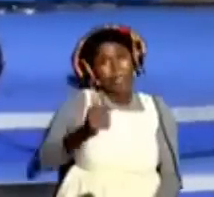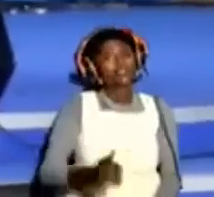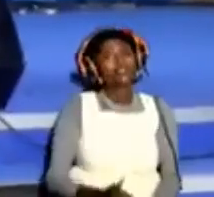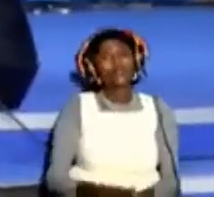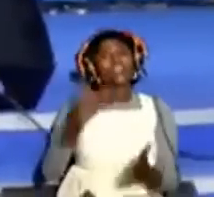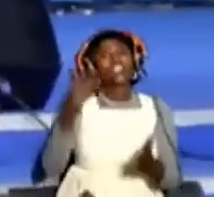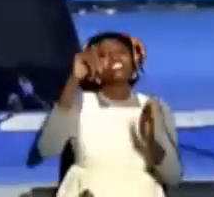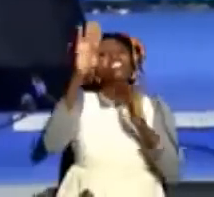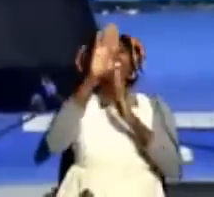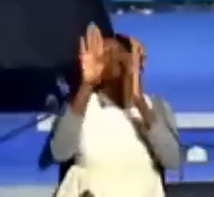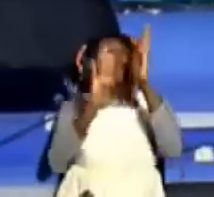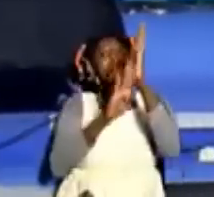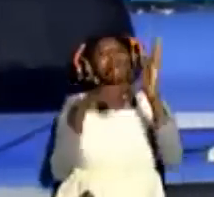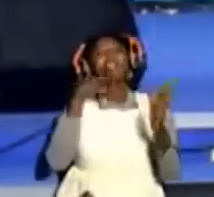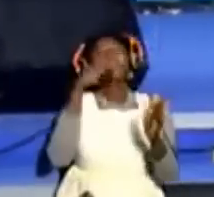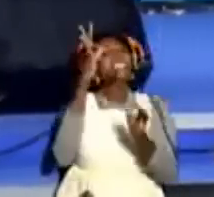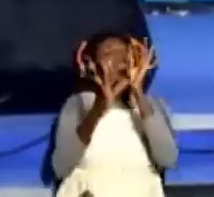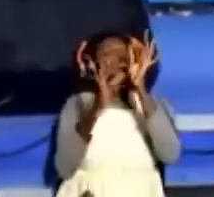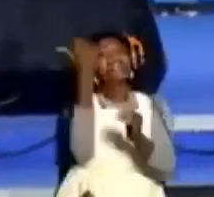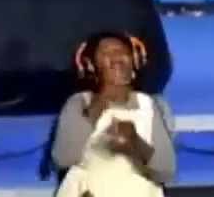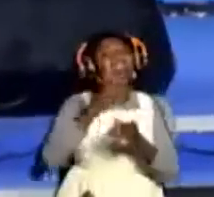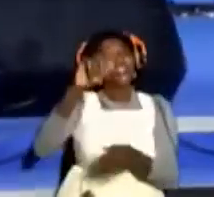So the Bible says, if anyone